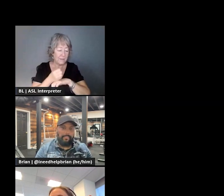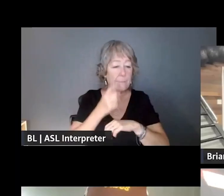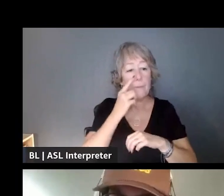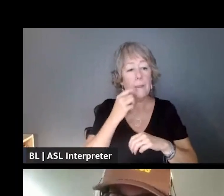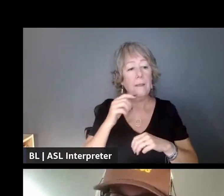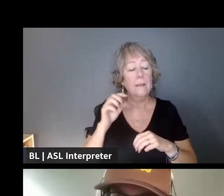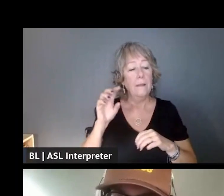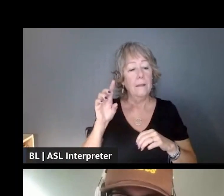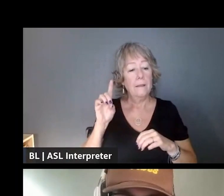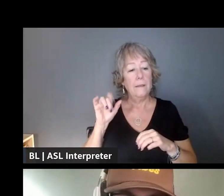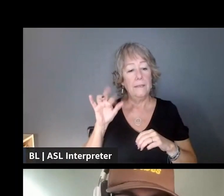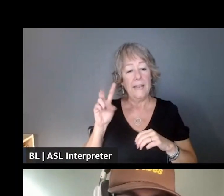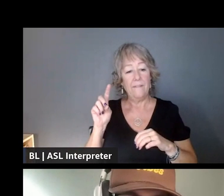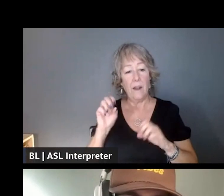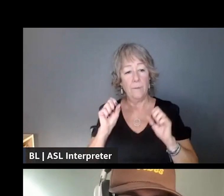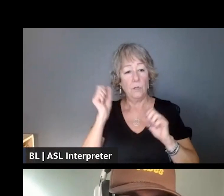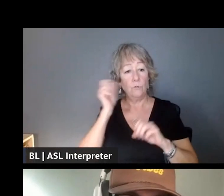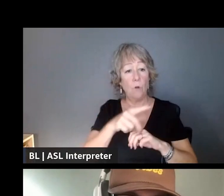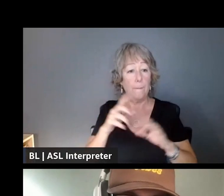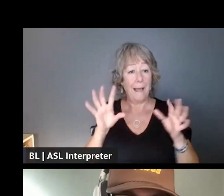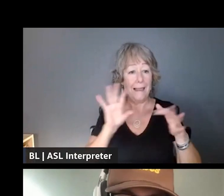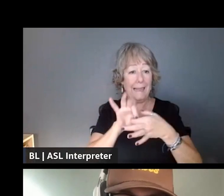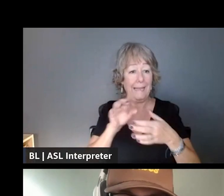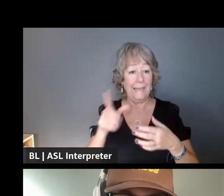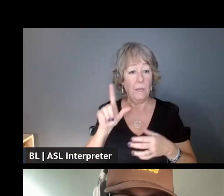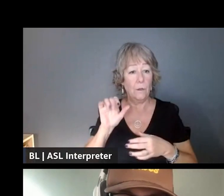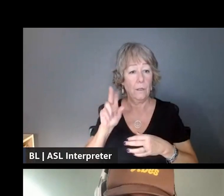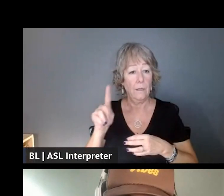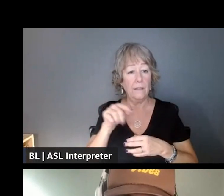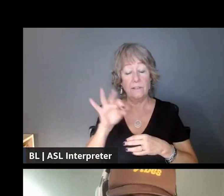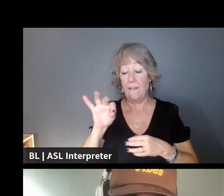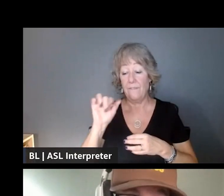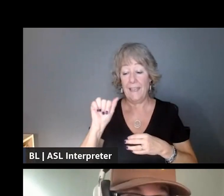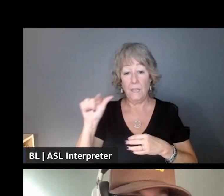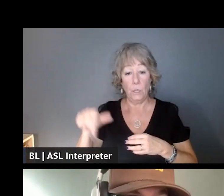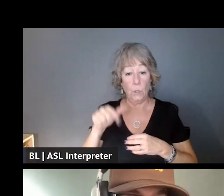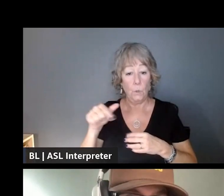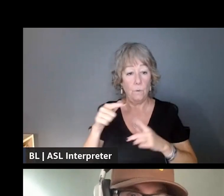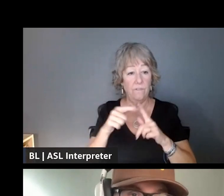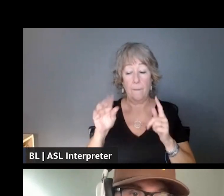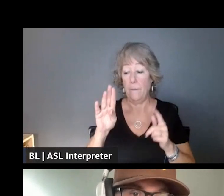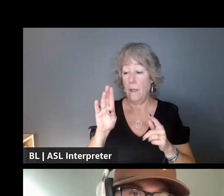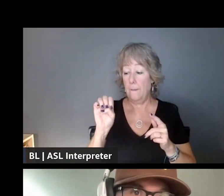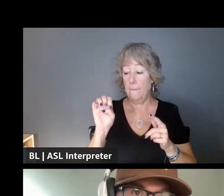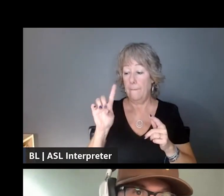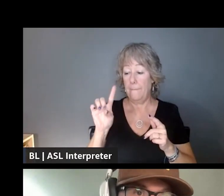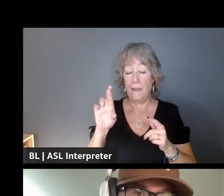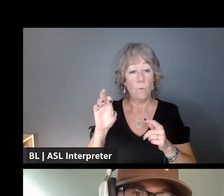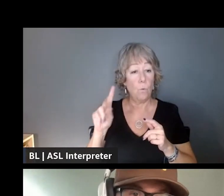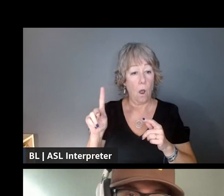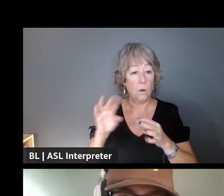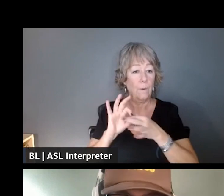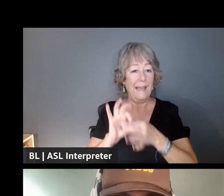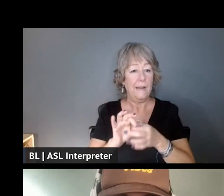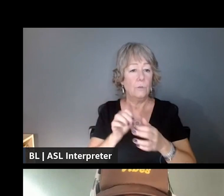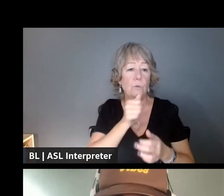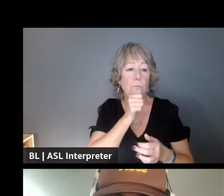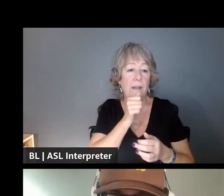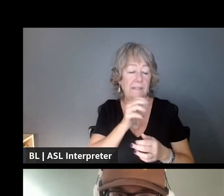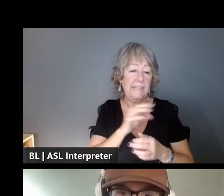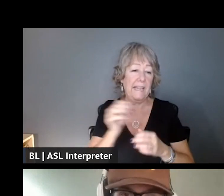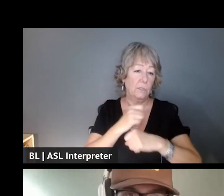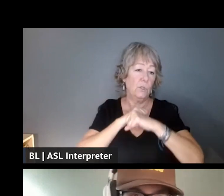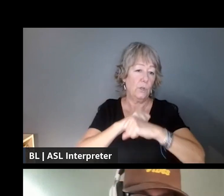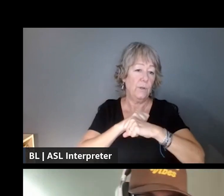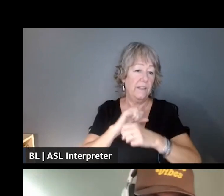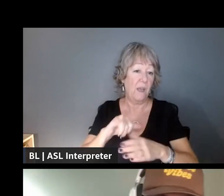drop a link in chat here. There's actually an FAQ from Bedrock about security and privacy. So maybe that can answer some of your